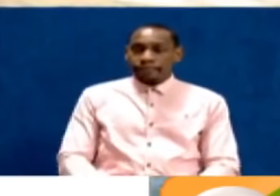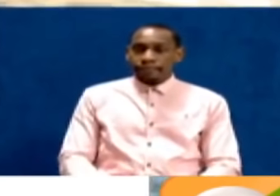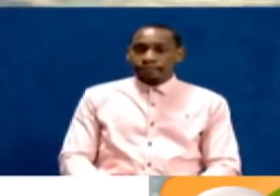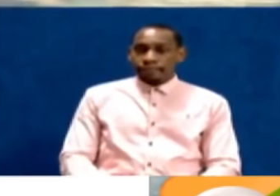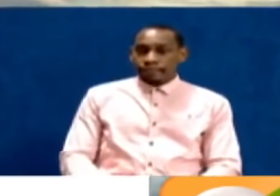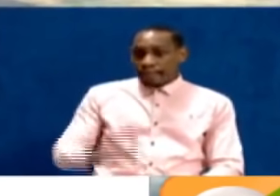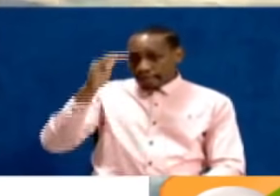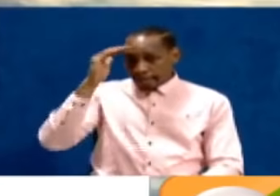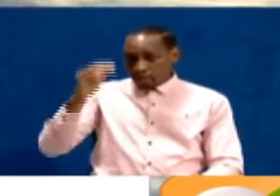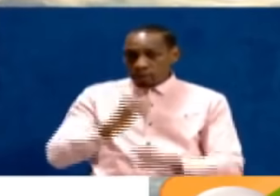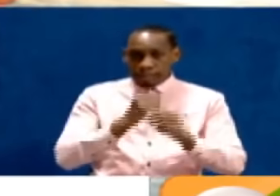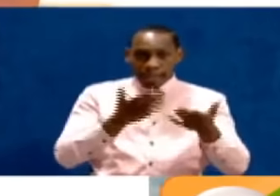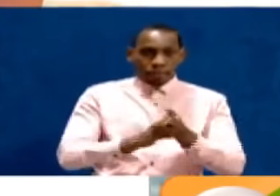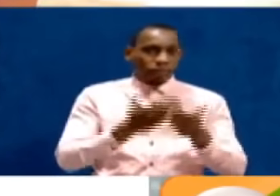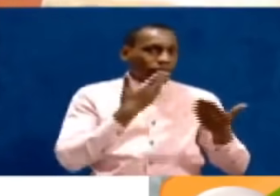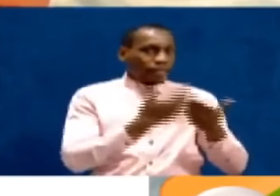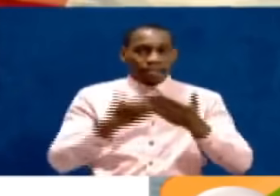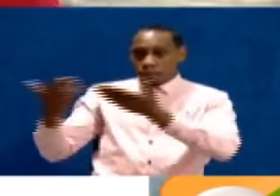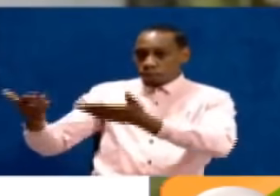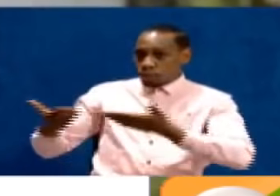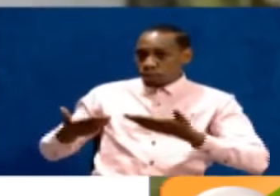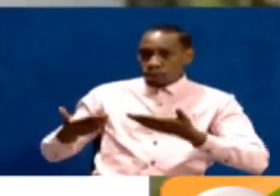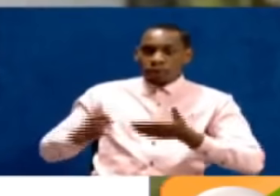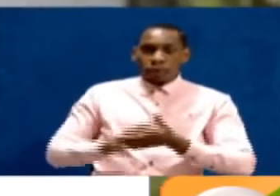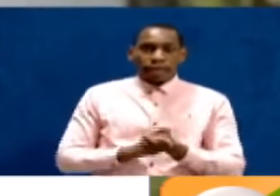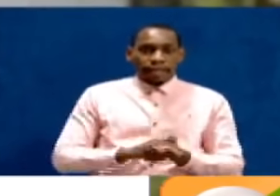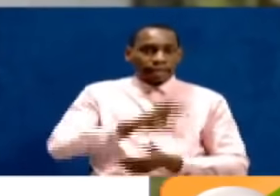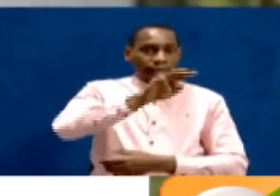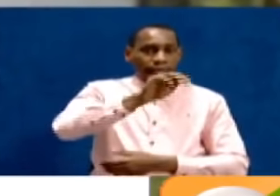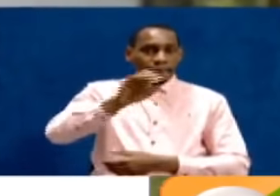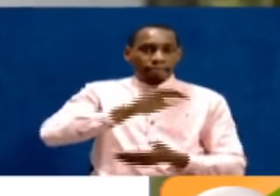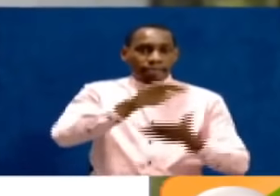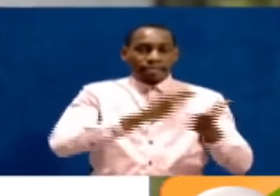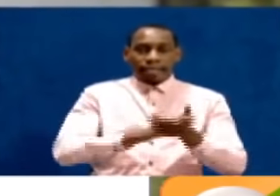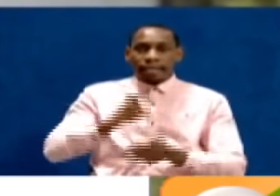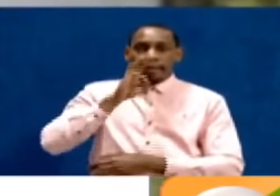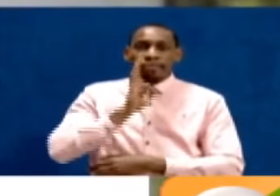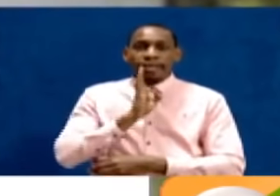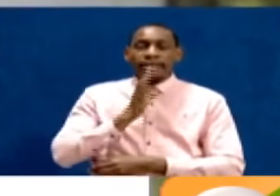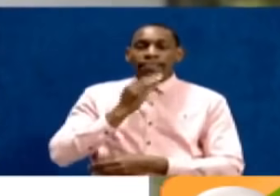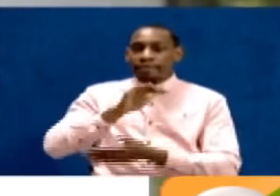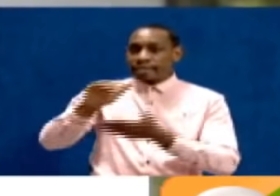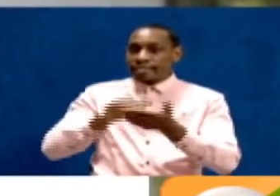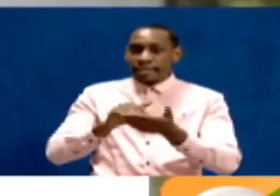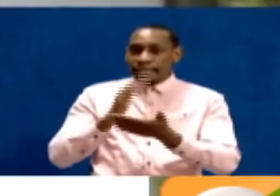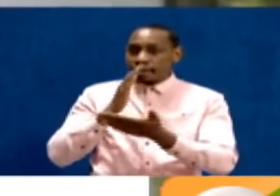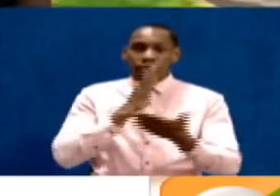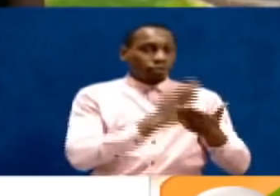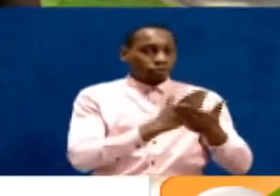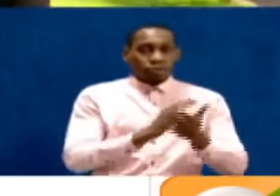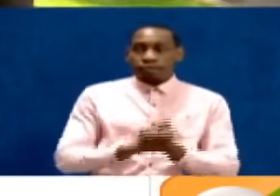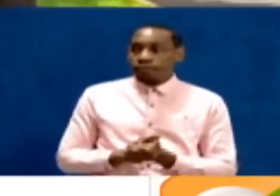How are you doing? Thank you. All right. Great. Welcome to MM Center. This is the Musalia Mudavadi Center. Absolutely. We want